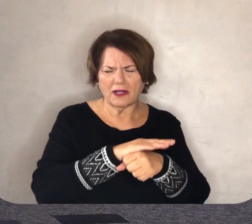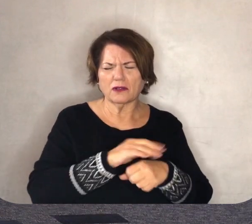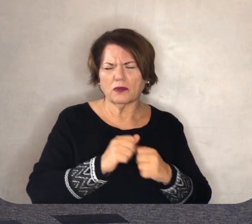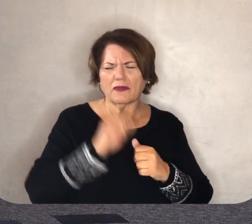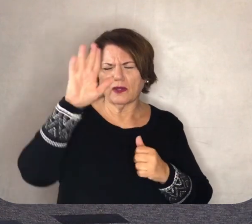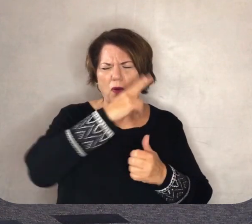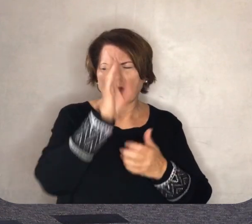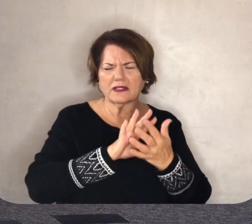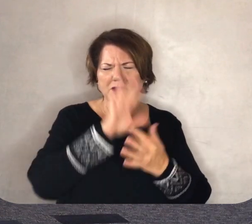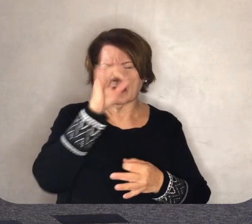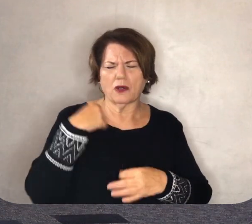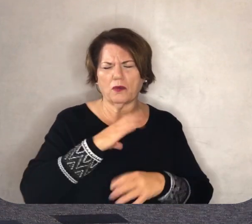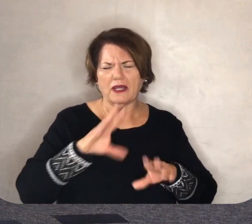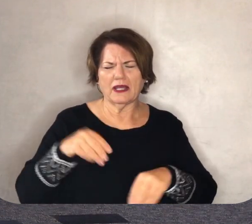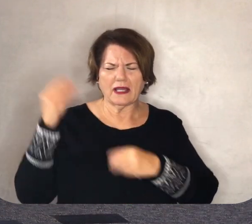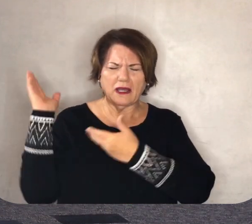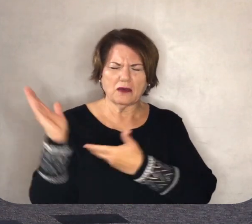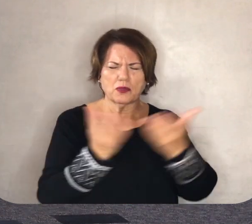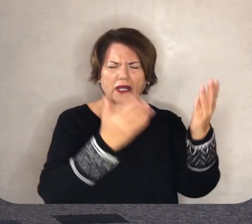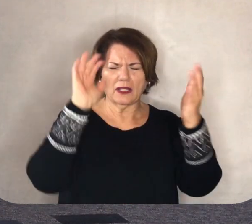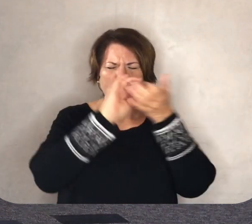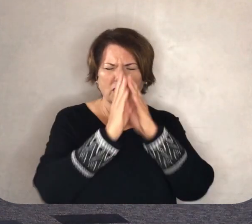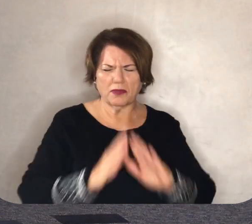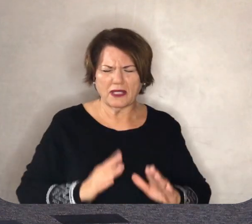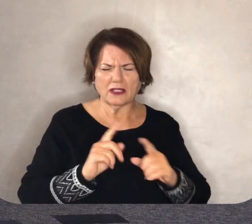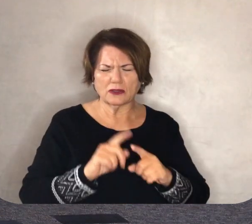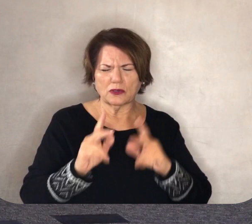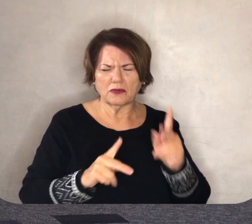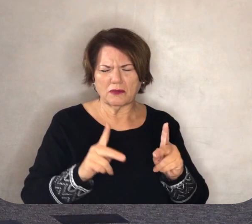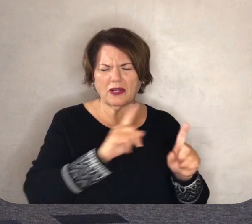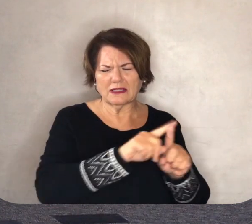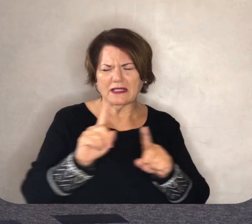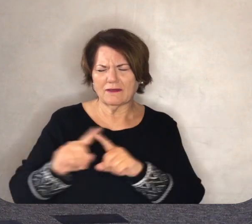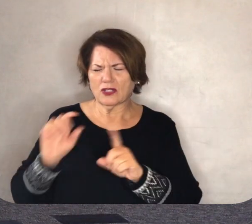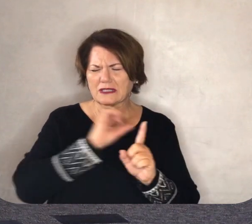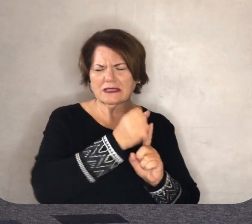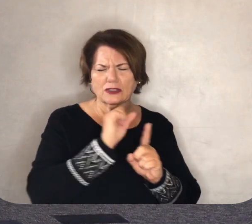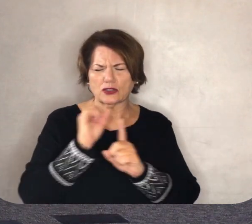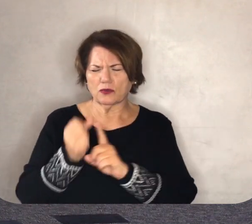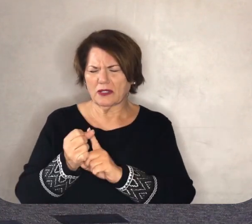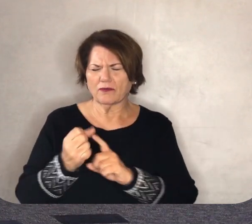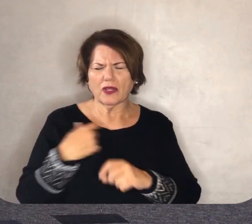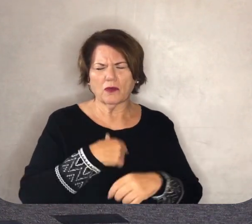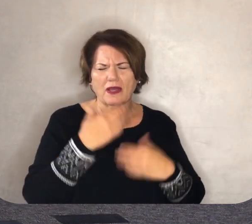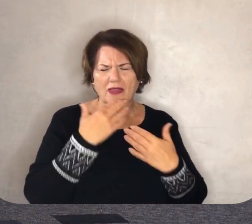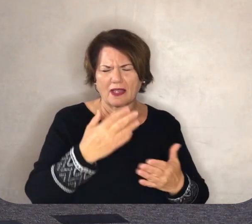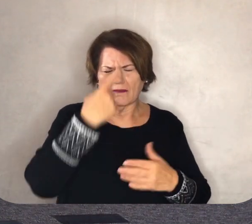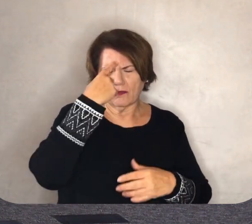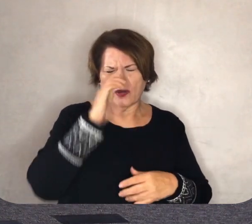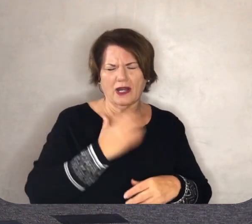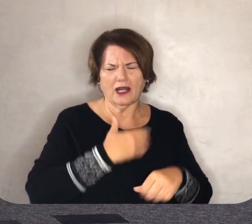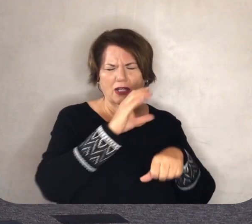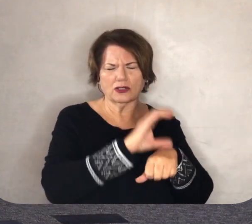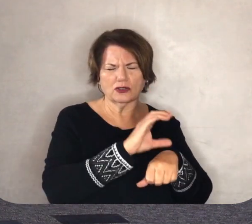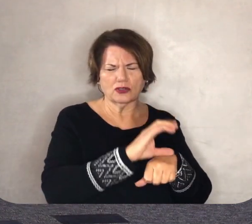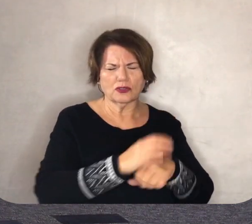that we can bring peace bringers to those different situations. We're thankful for our church